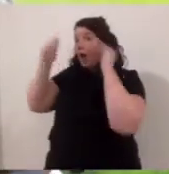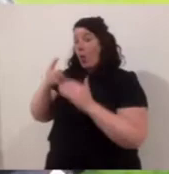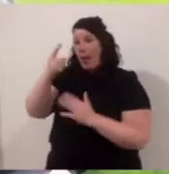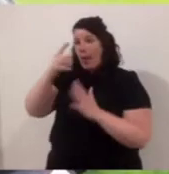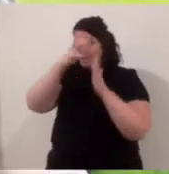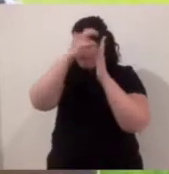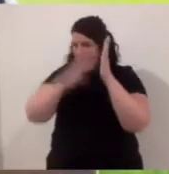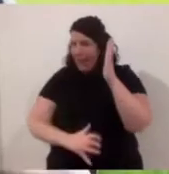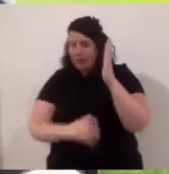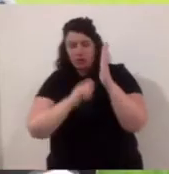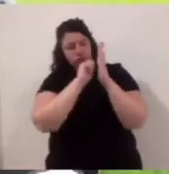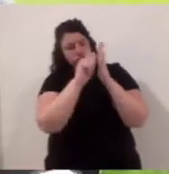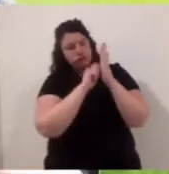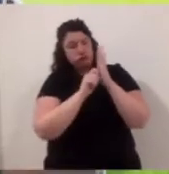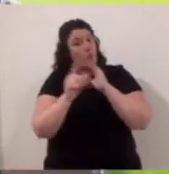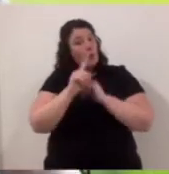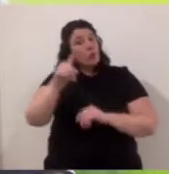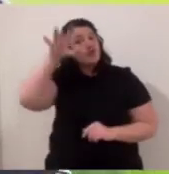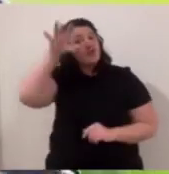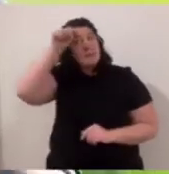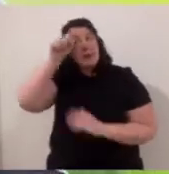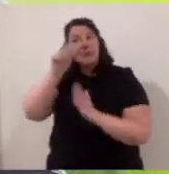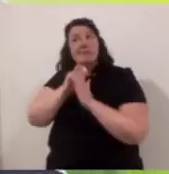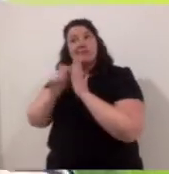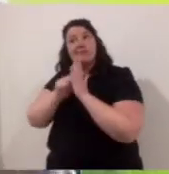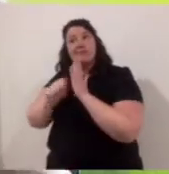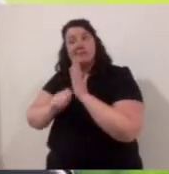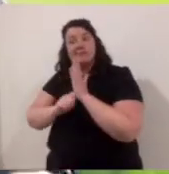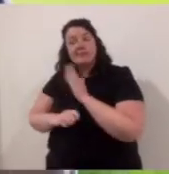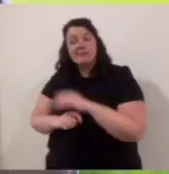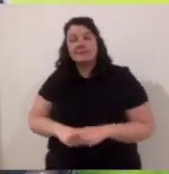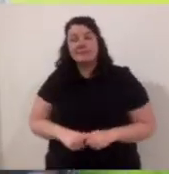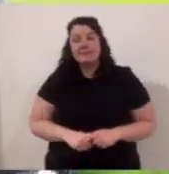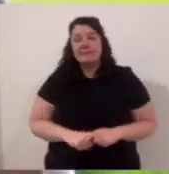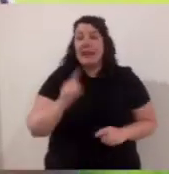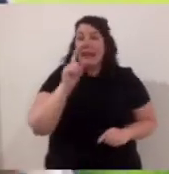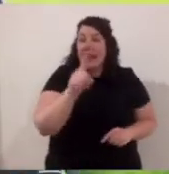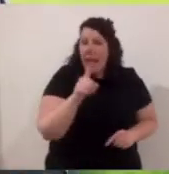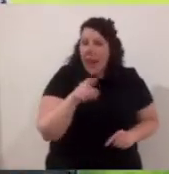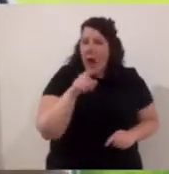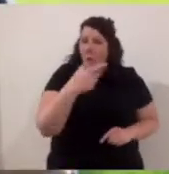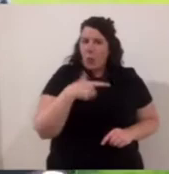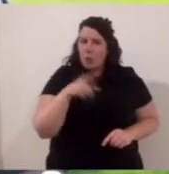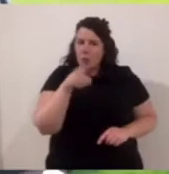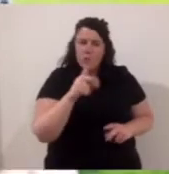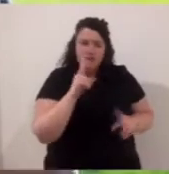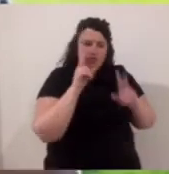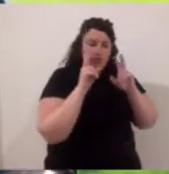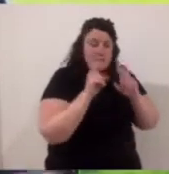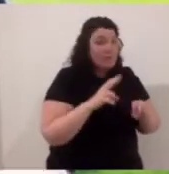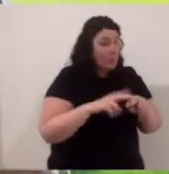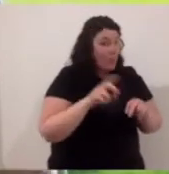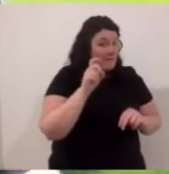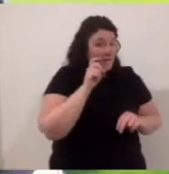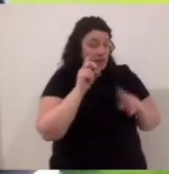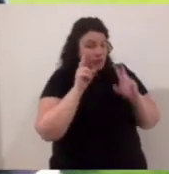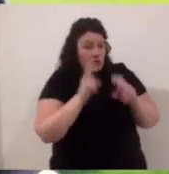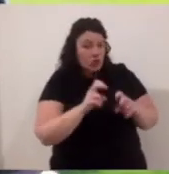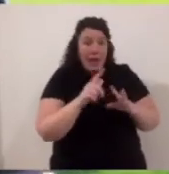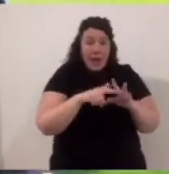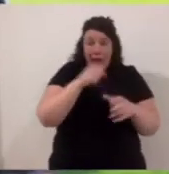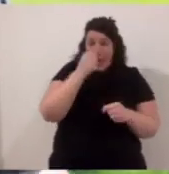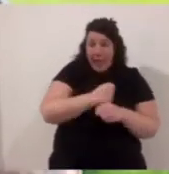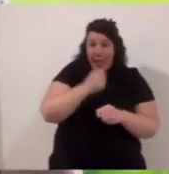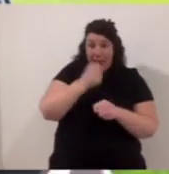And lastly, for a bit of fun, can you tell me, research and tell me, how many eggs can a female Komodo